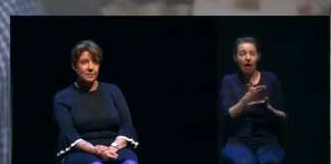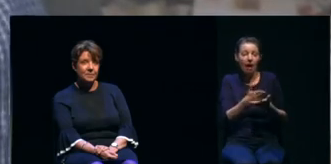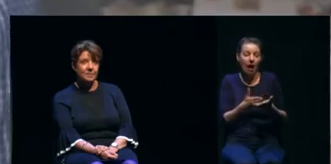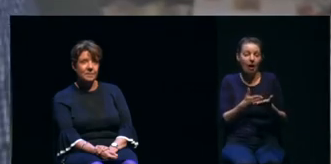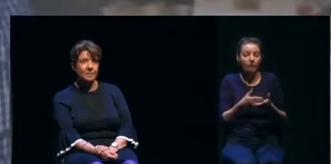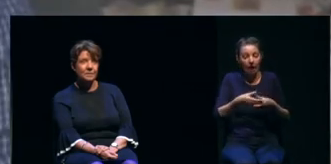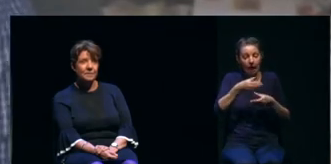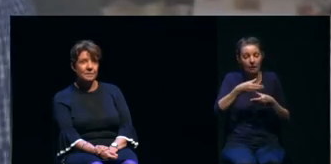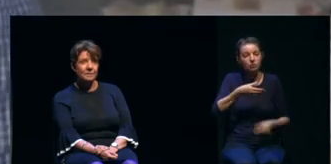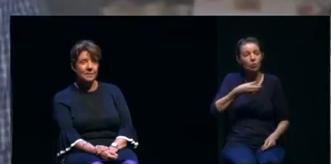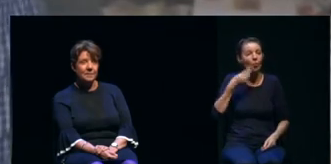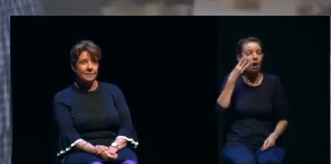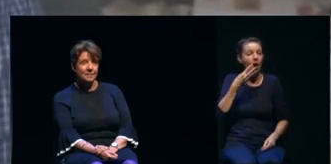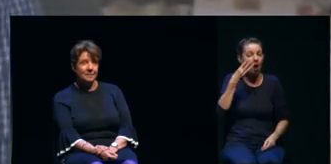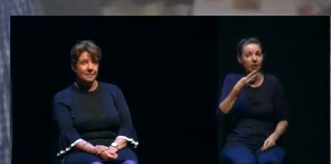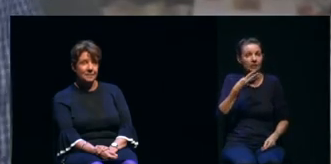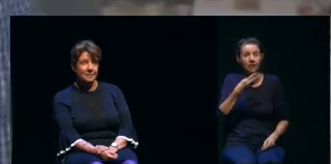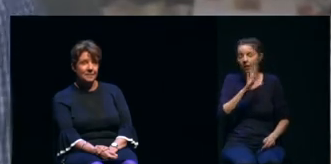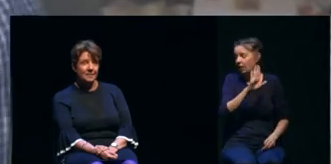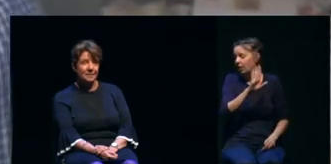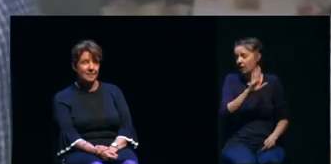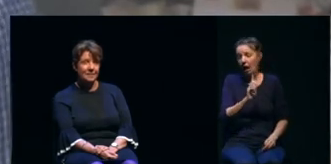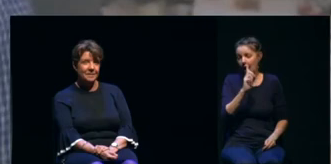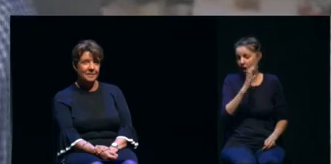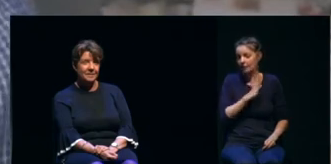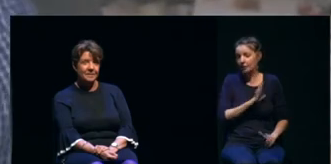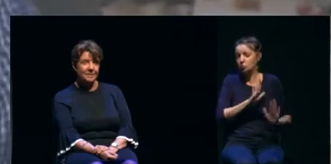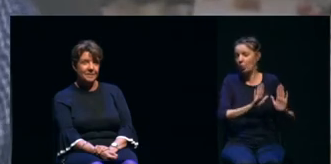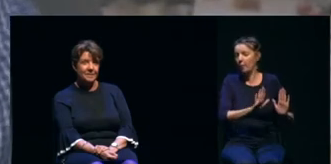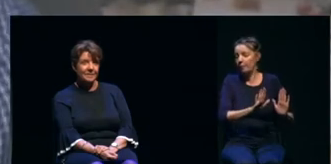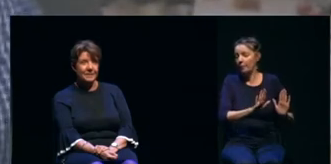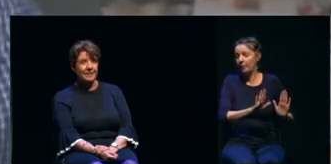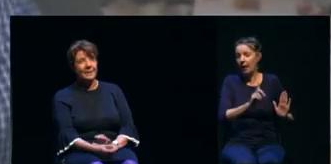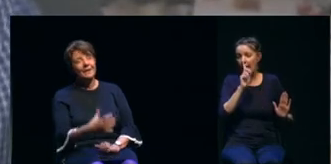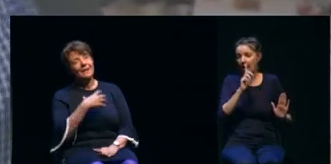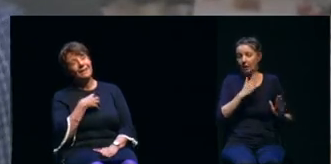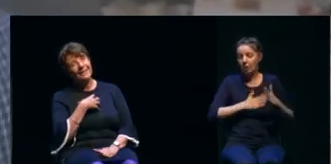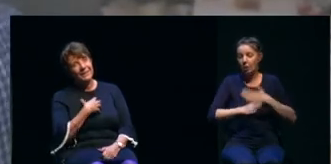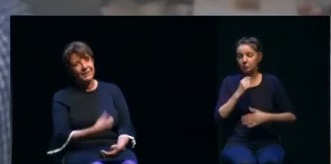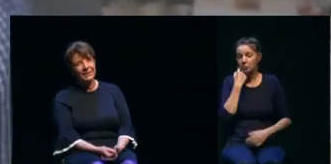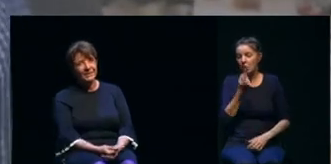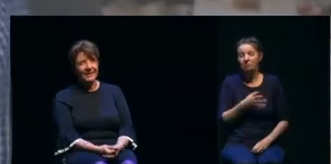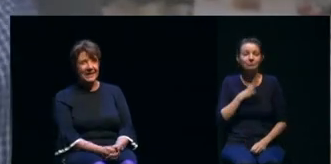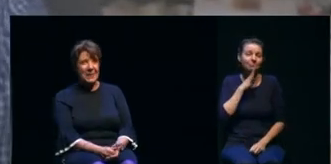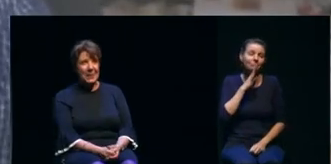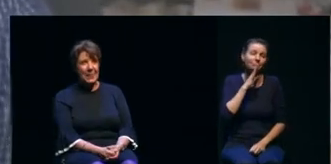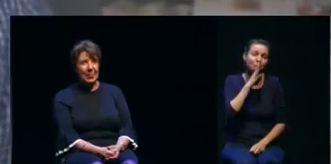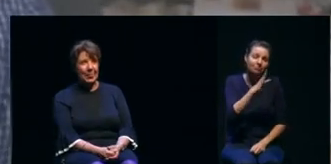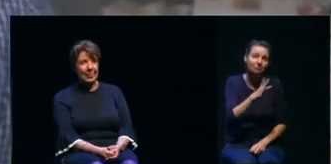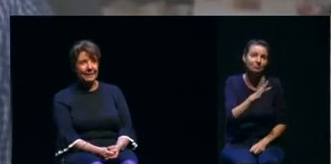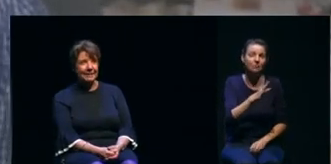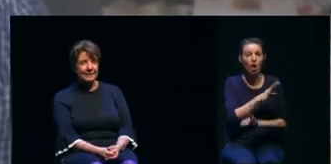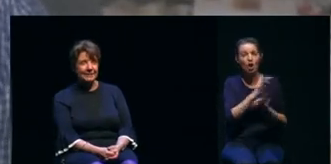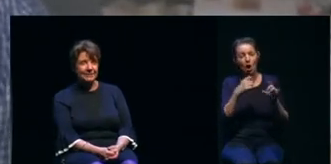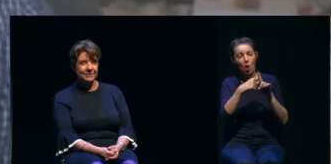of wine and be like, oh no, I just can't take the pain tomorrow. I'm just going to have to stop there. Oh. It's such a sadness. So no knees and